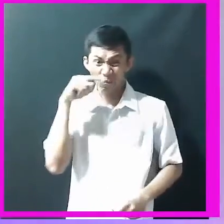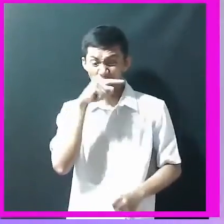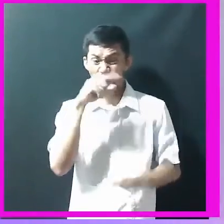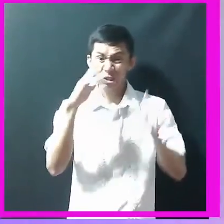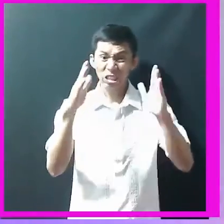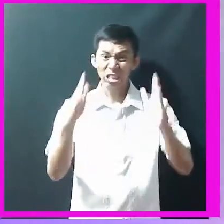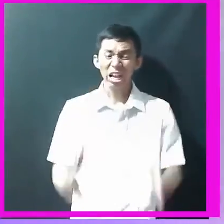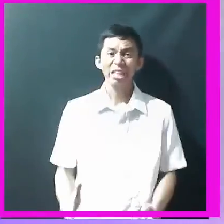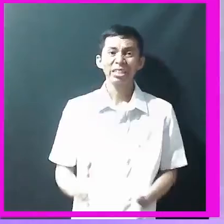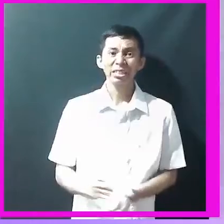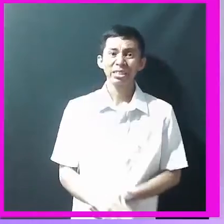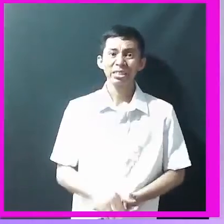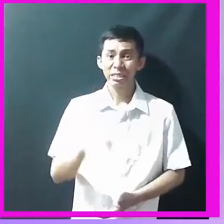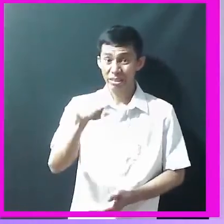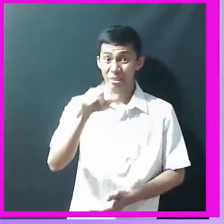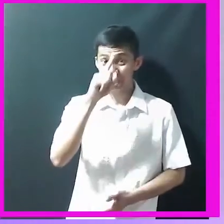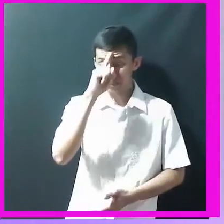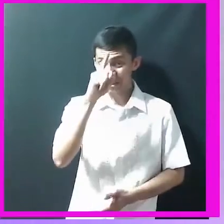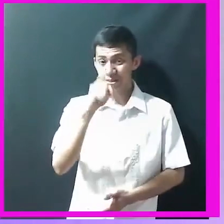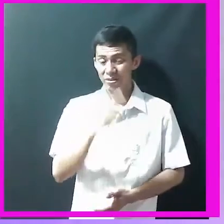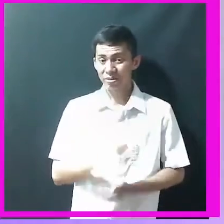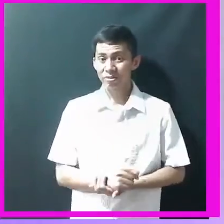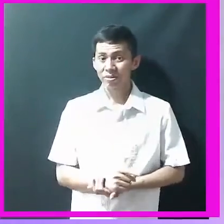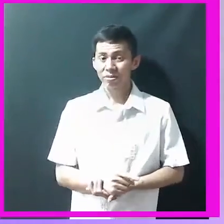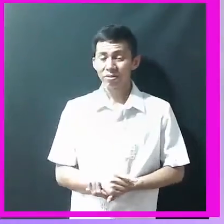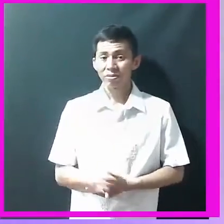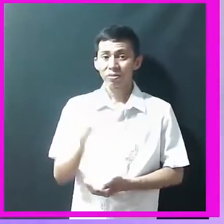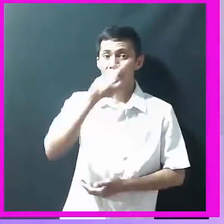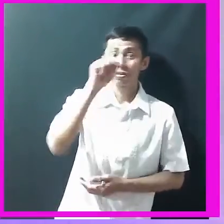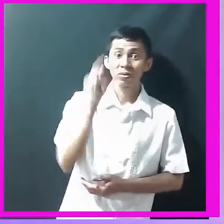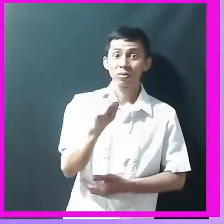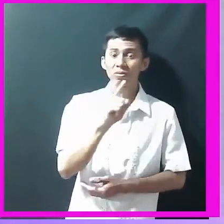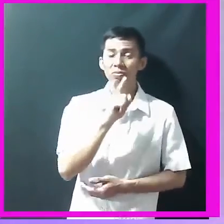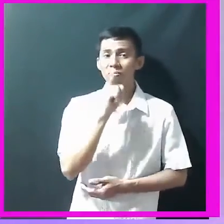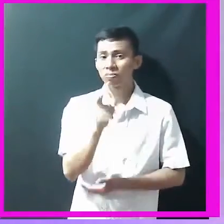it. Can I say a truth about yourself?